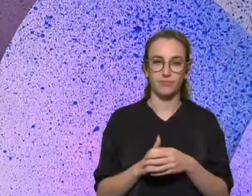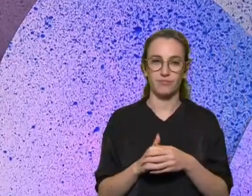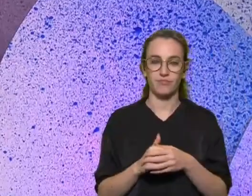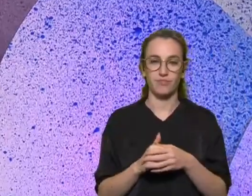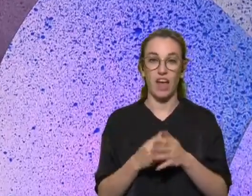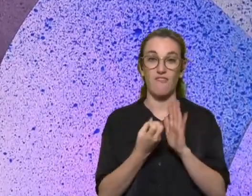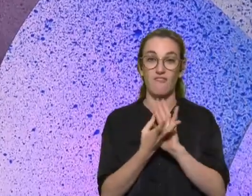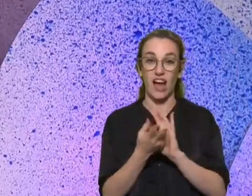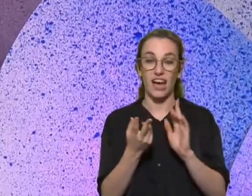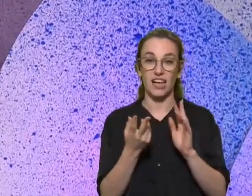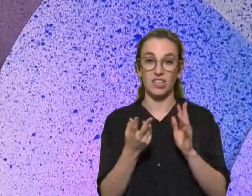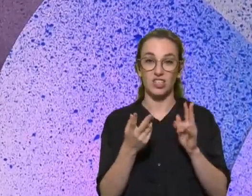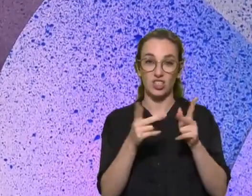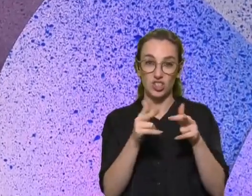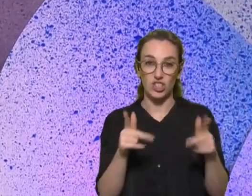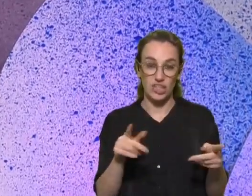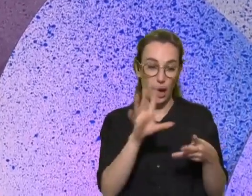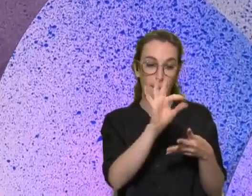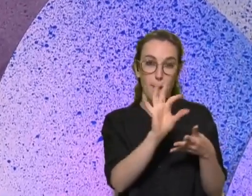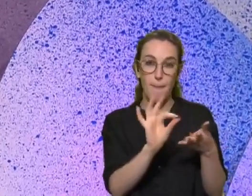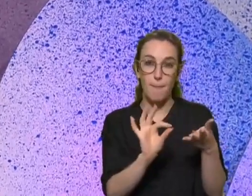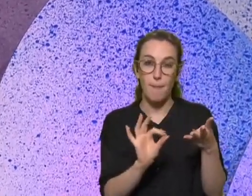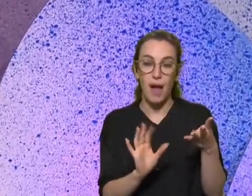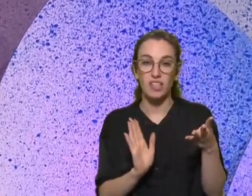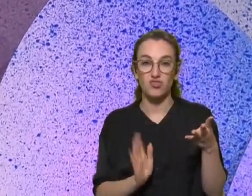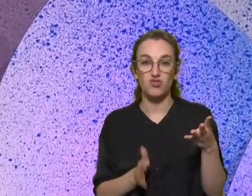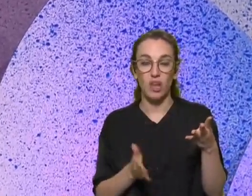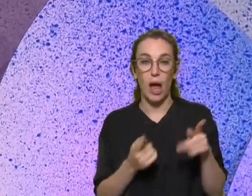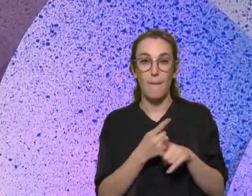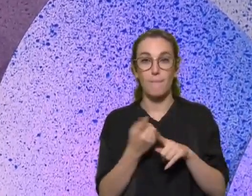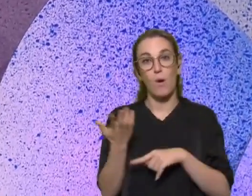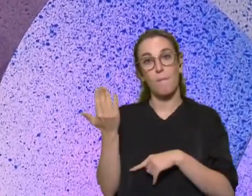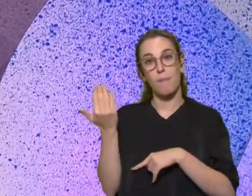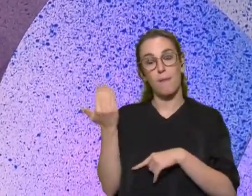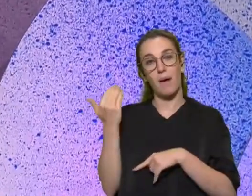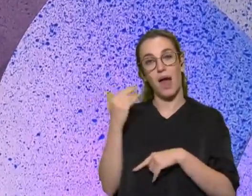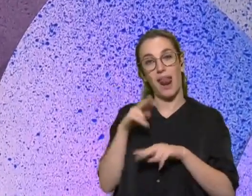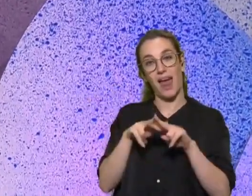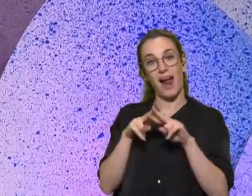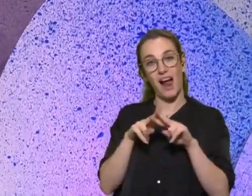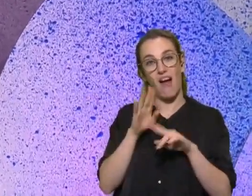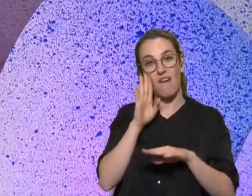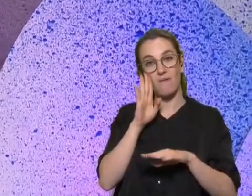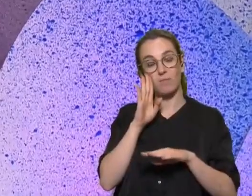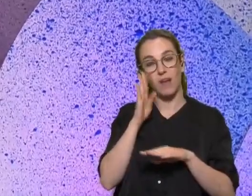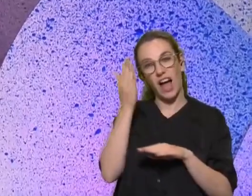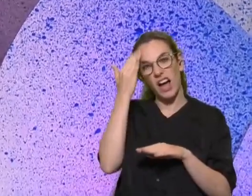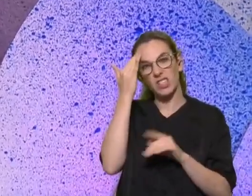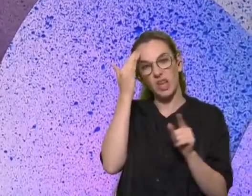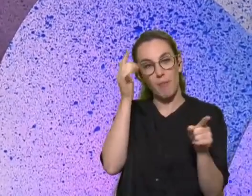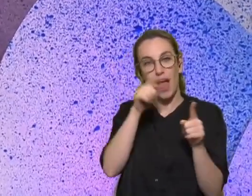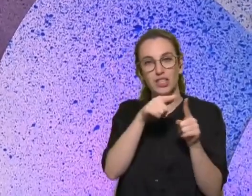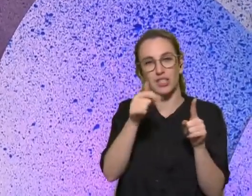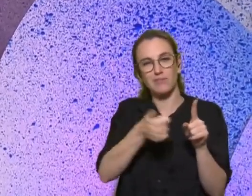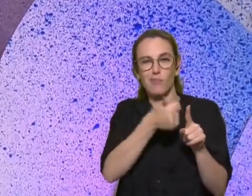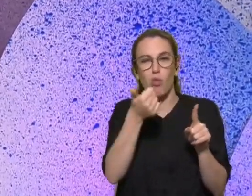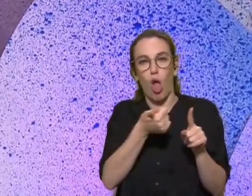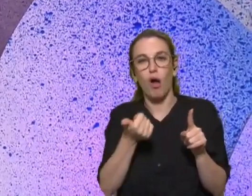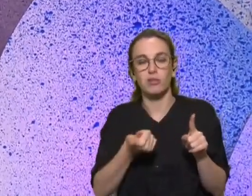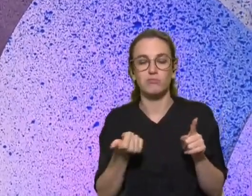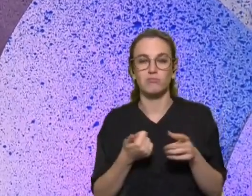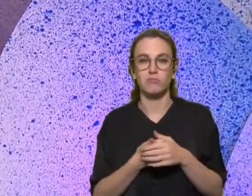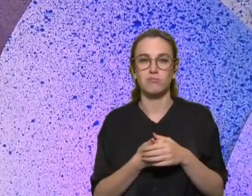was strategies that were really analysed, and they were chosen at this time because it was understood that those were